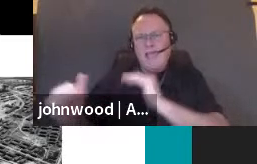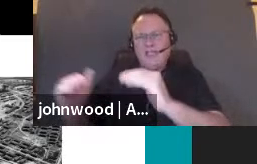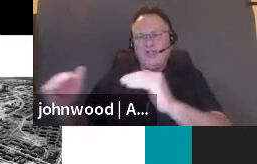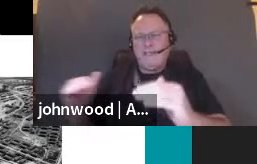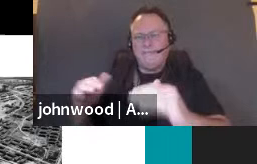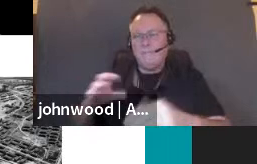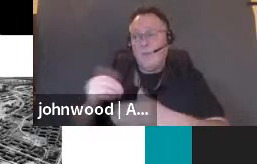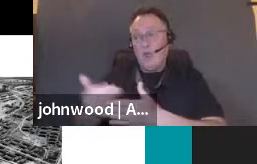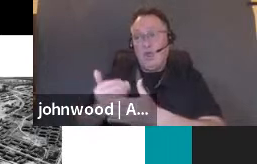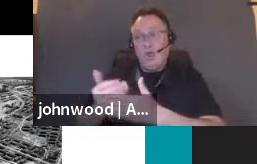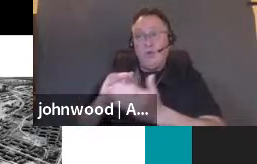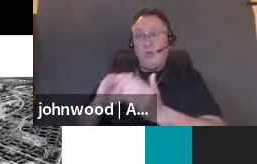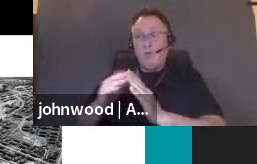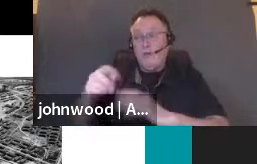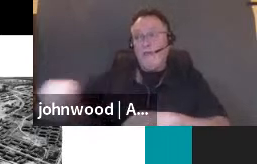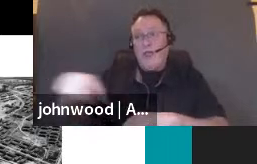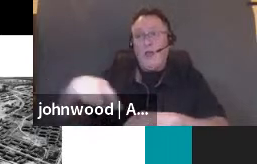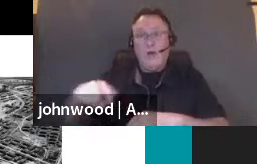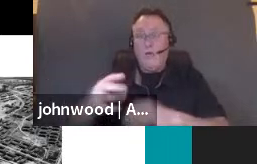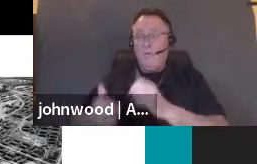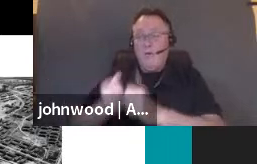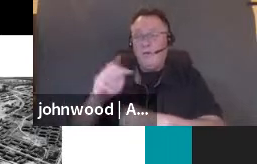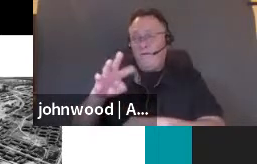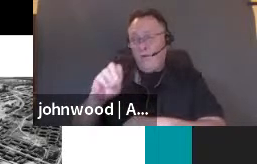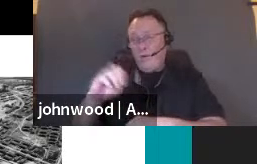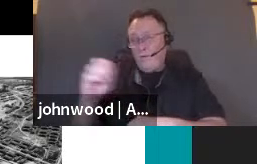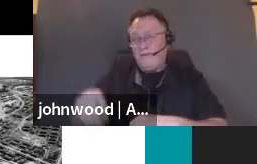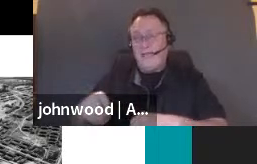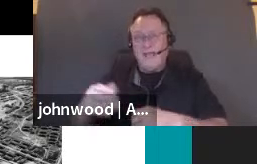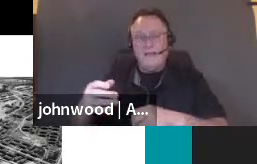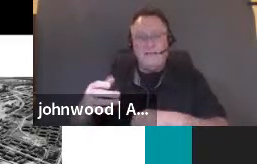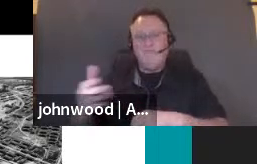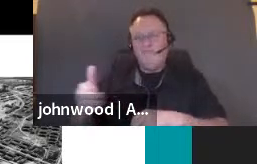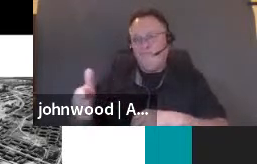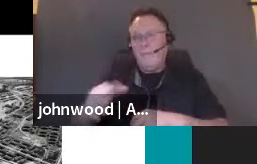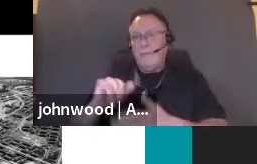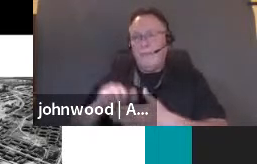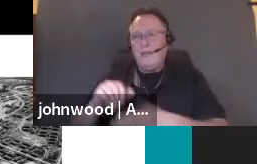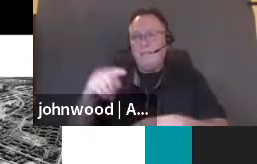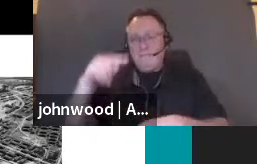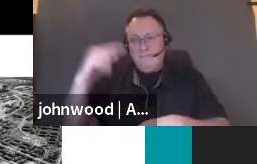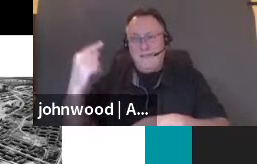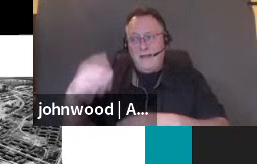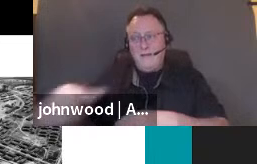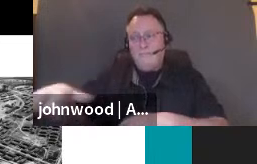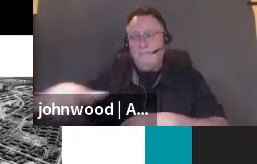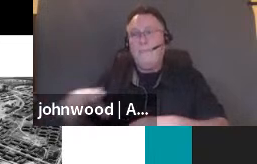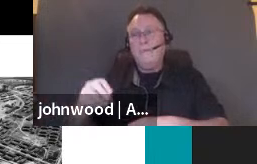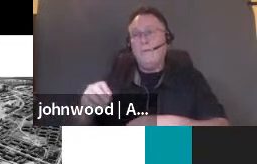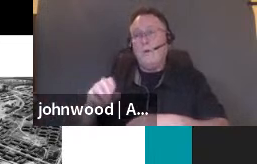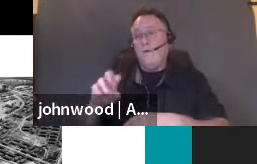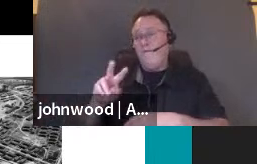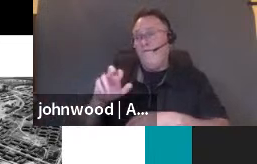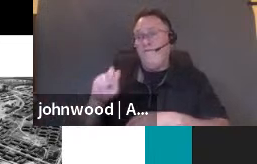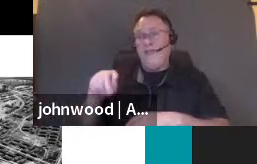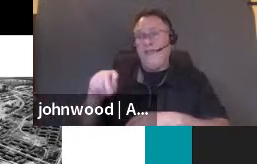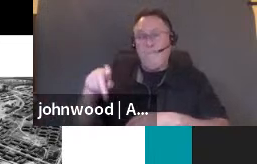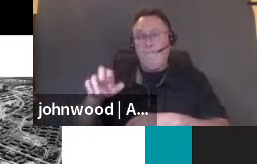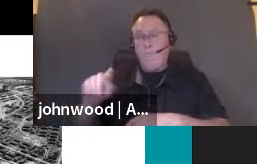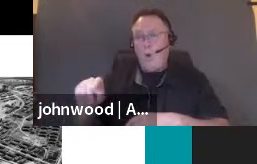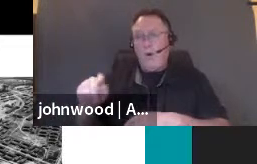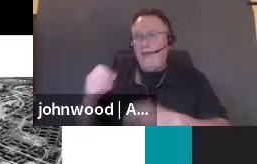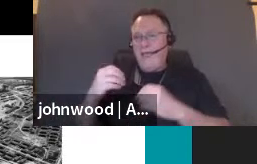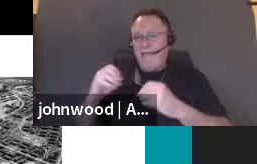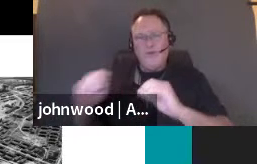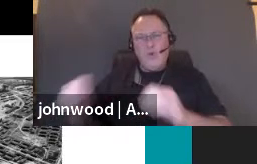community was African American. And in 1948, a massive flood erupted, and residents of Vanport had no warning or